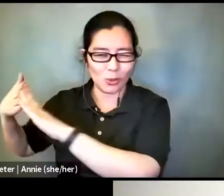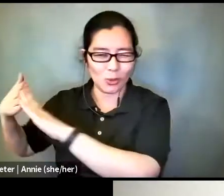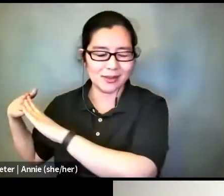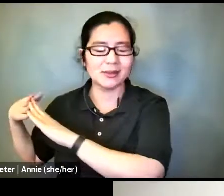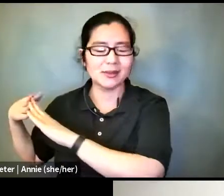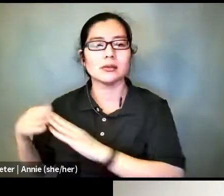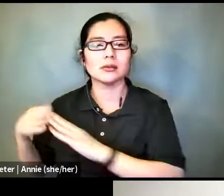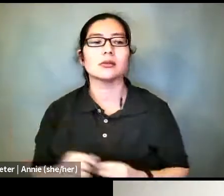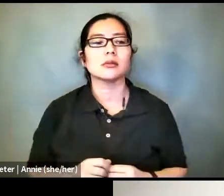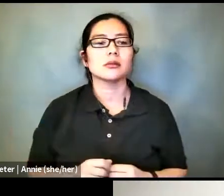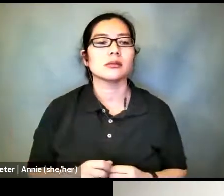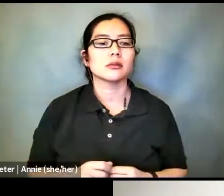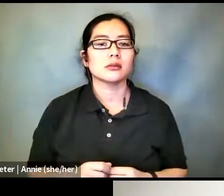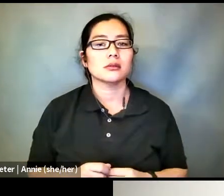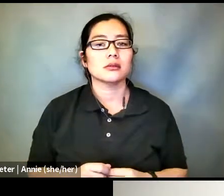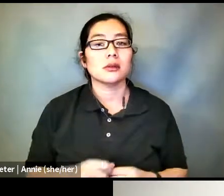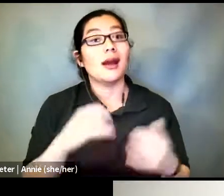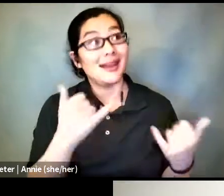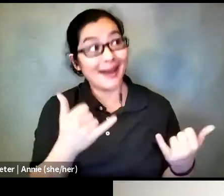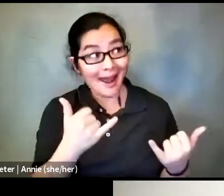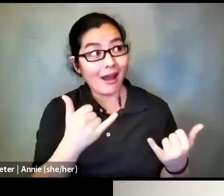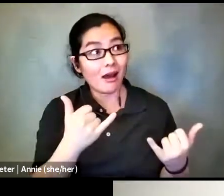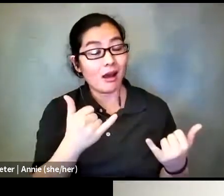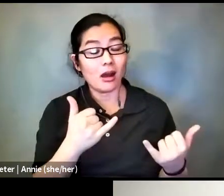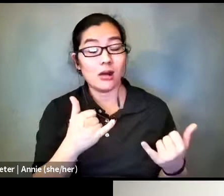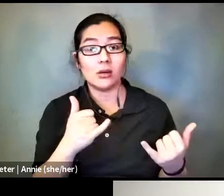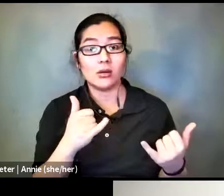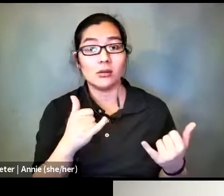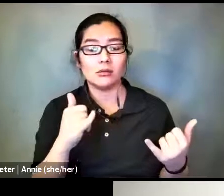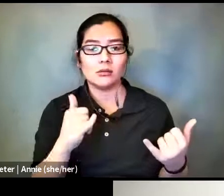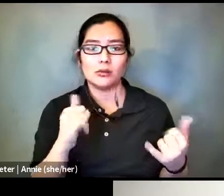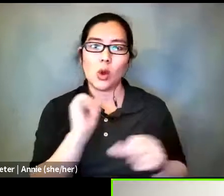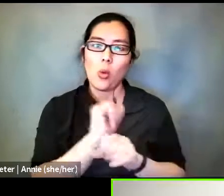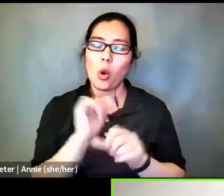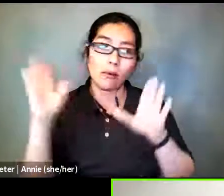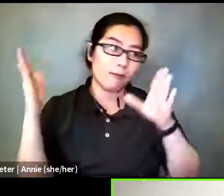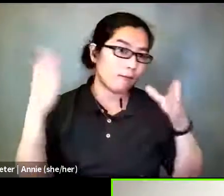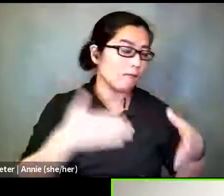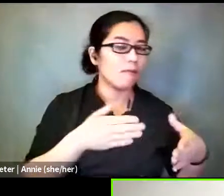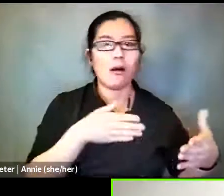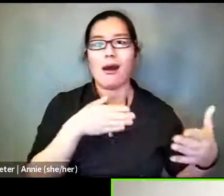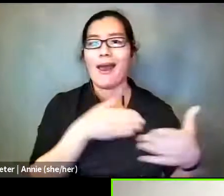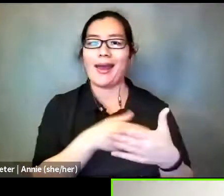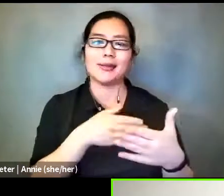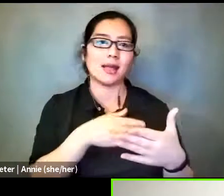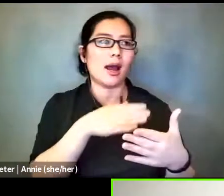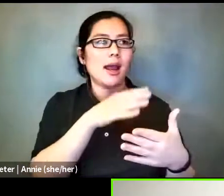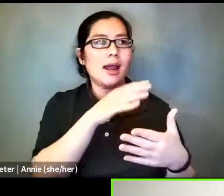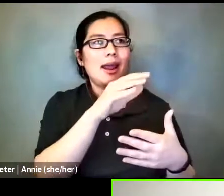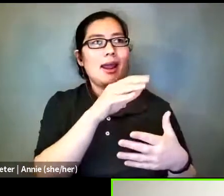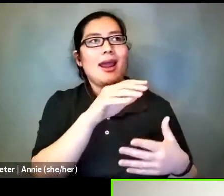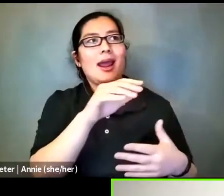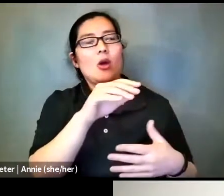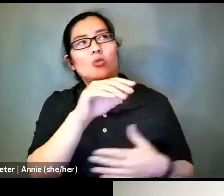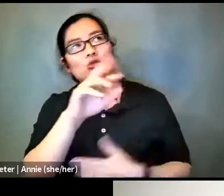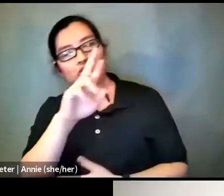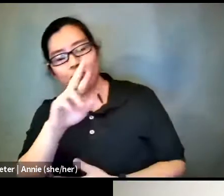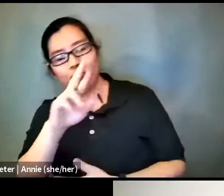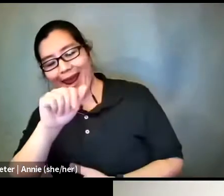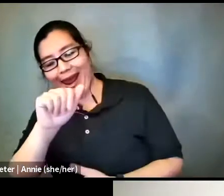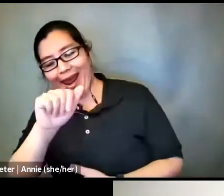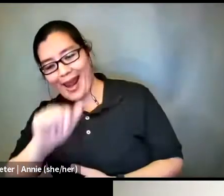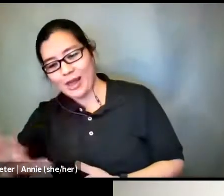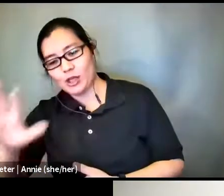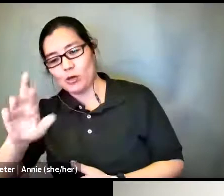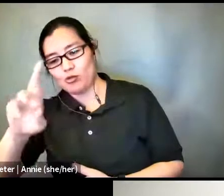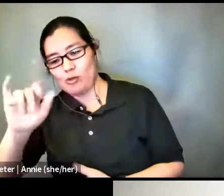so a lot of work being done on anti-Asian racism and violence, but it's more than the